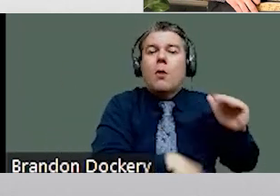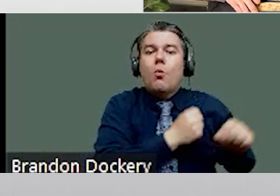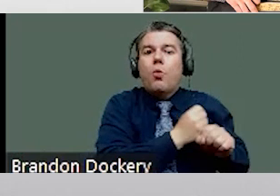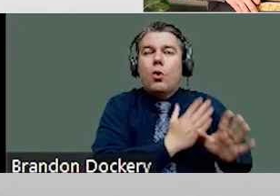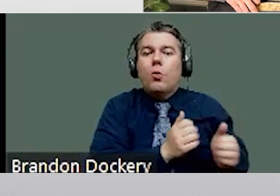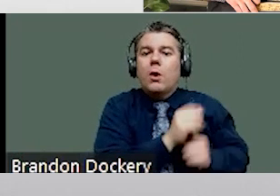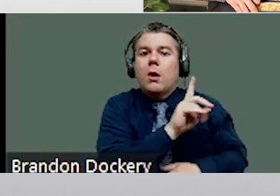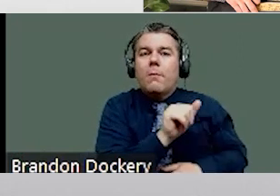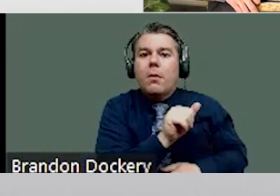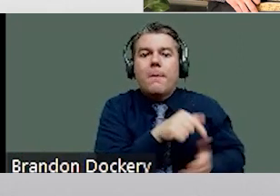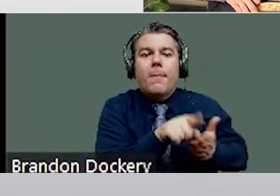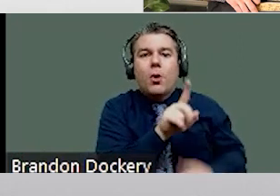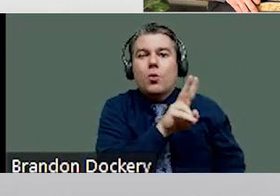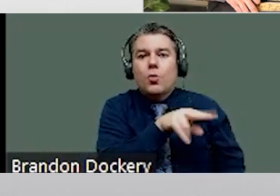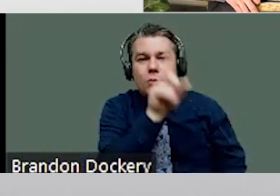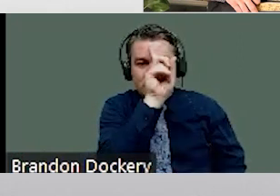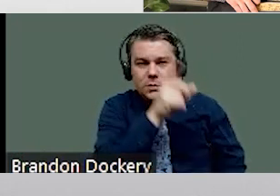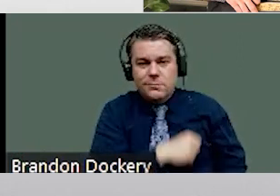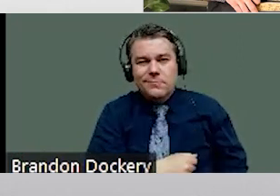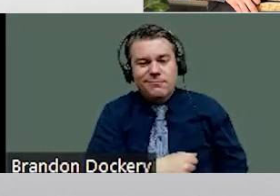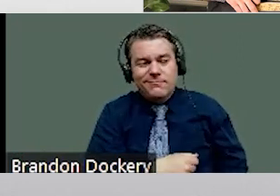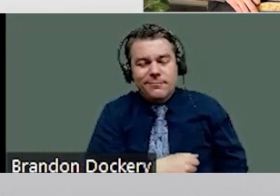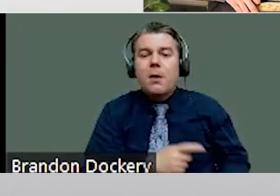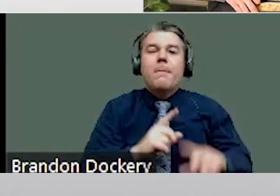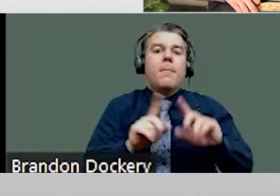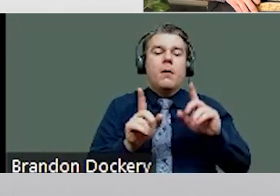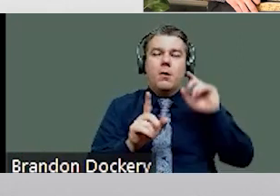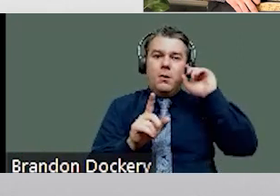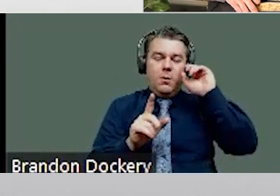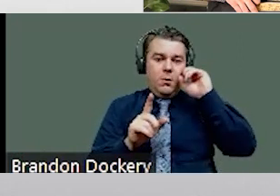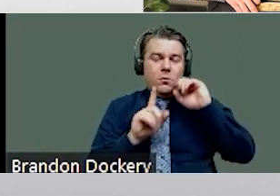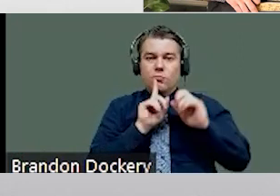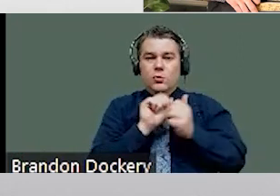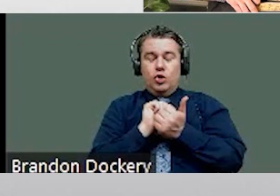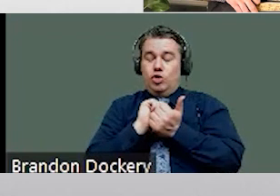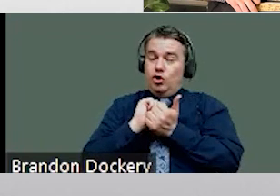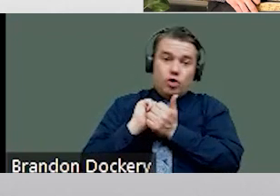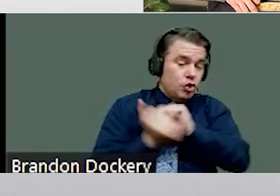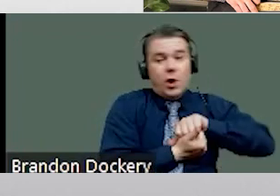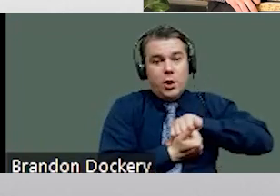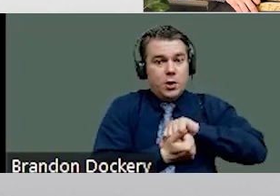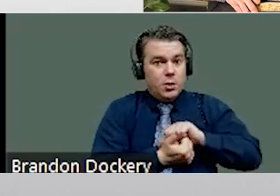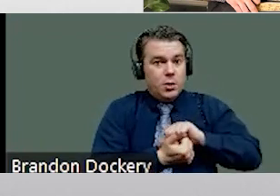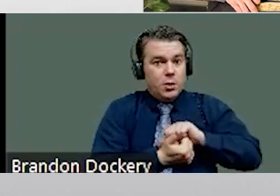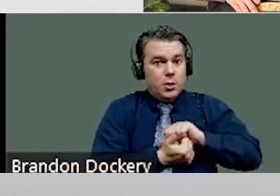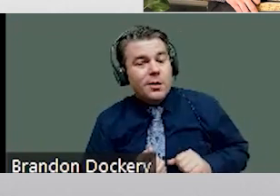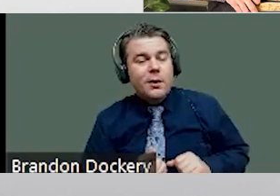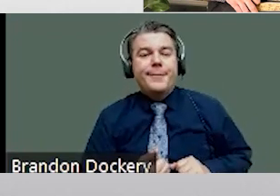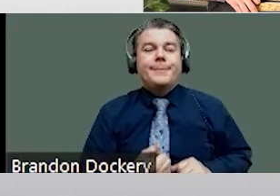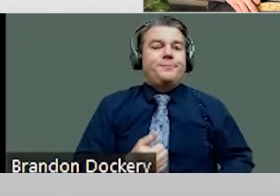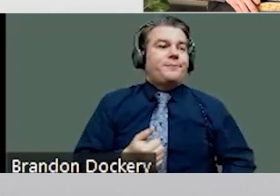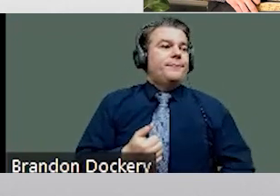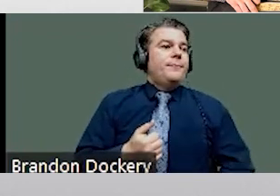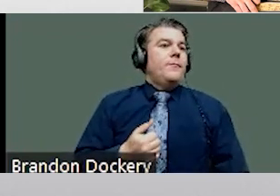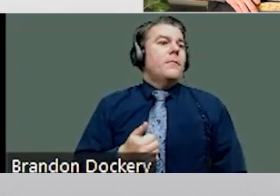with disabilities were being paid 22 cents an hour. Well, this really shifts things. In other words,